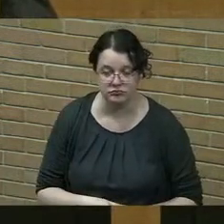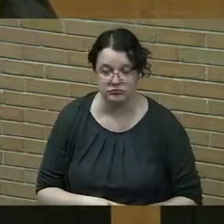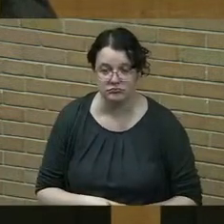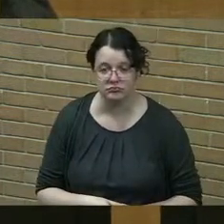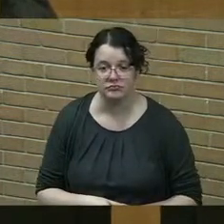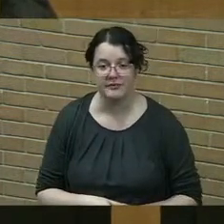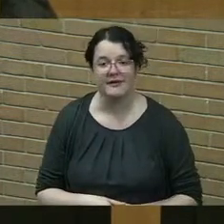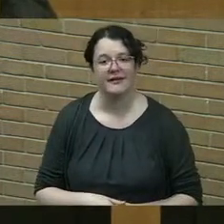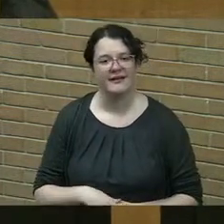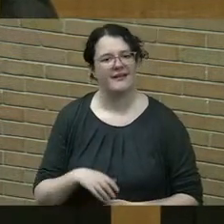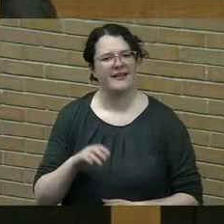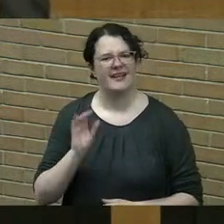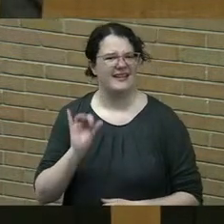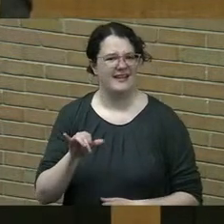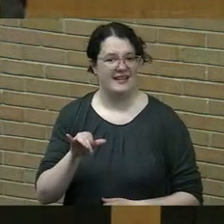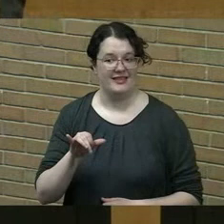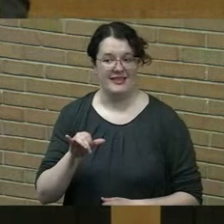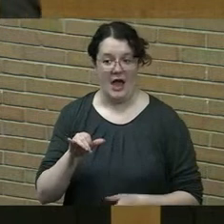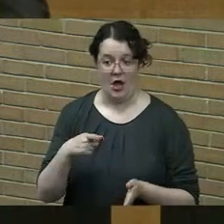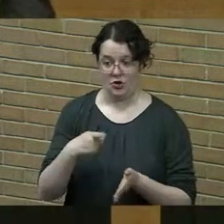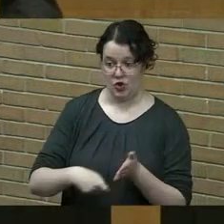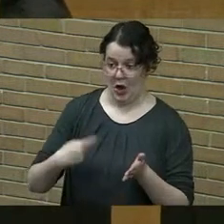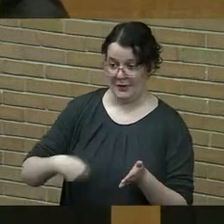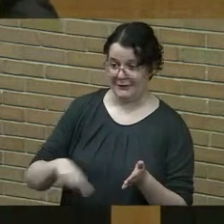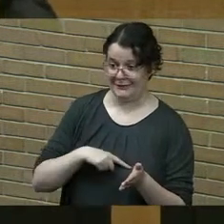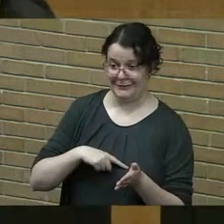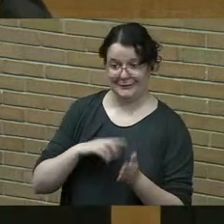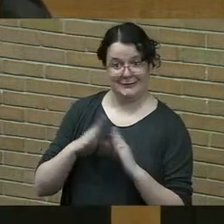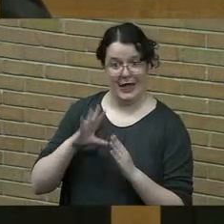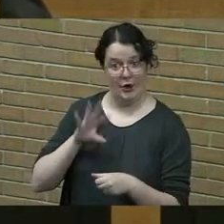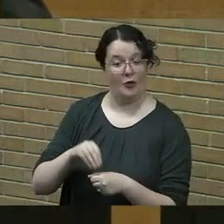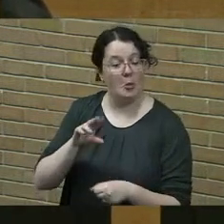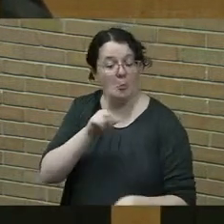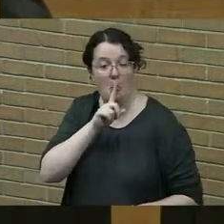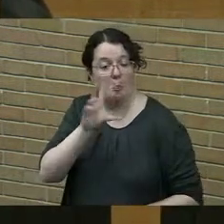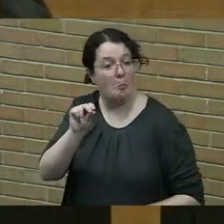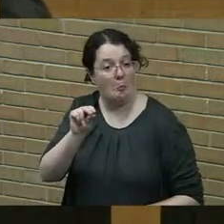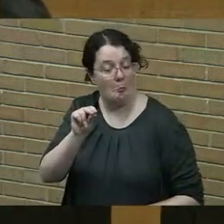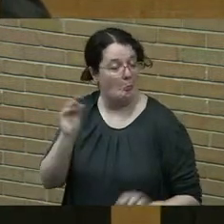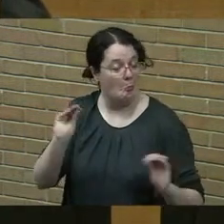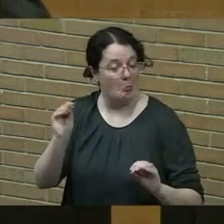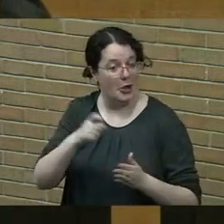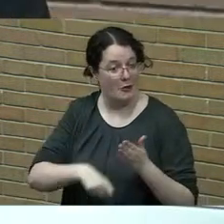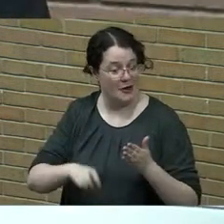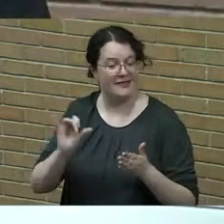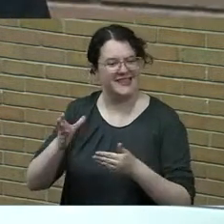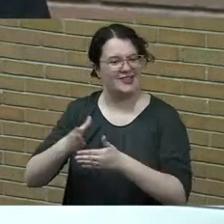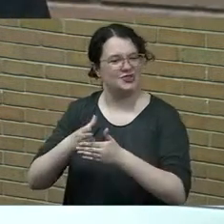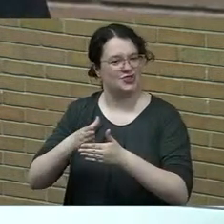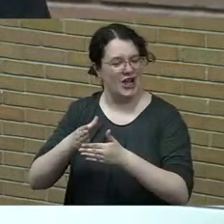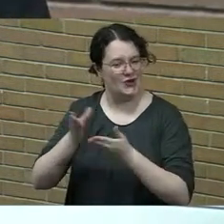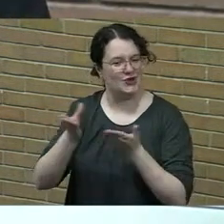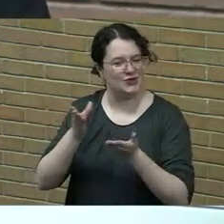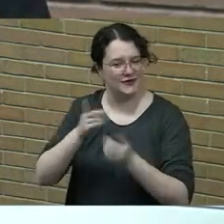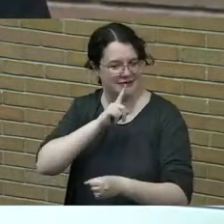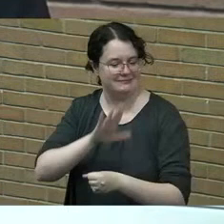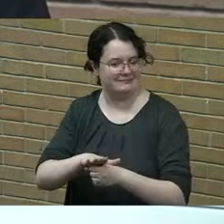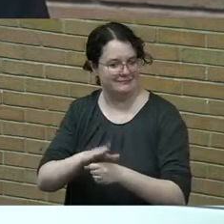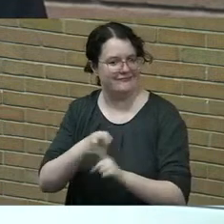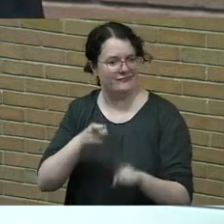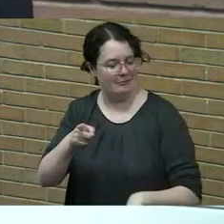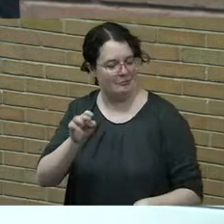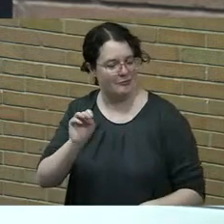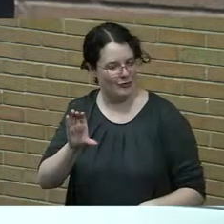continue to be at no cost to participating towns. It's a great shared services commitment from Monroe County to